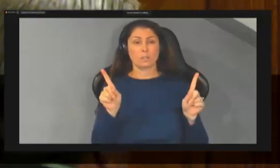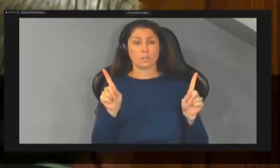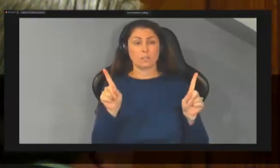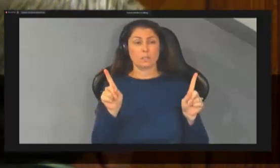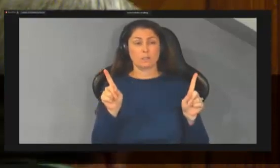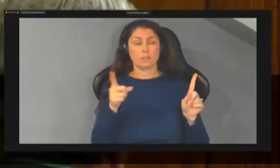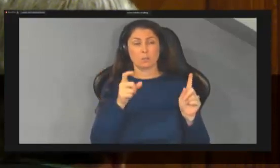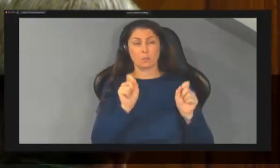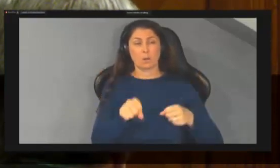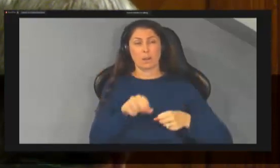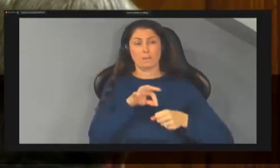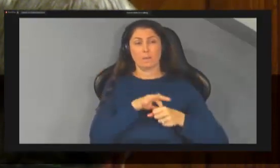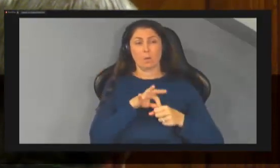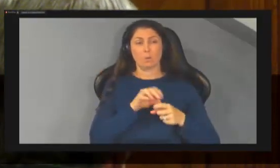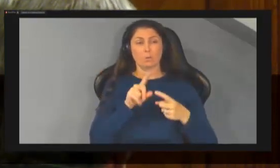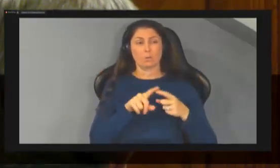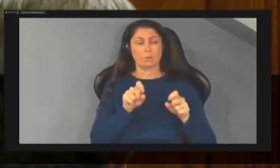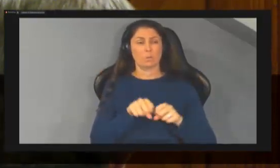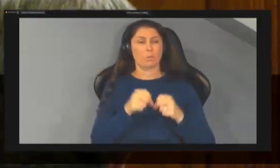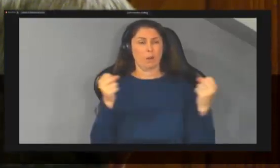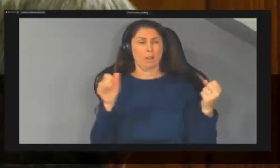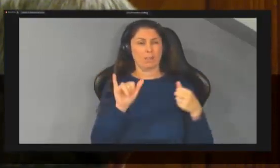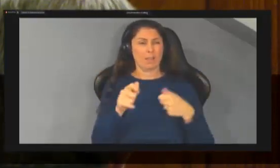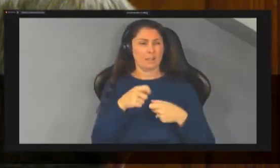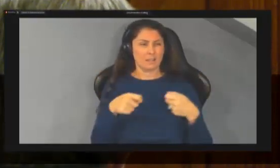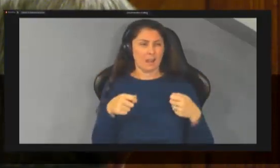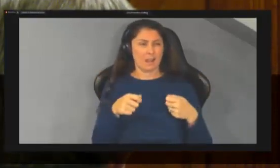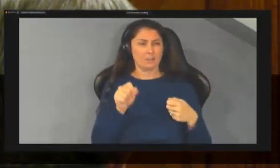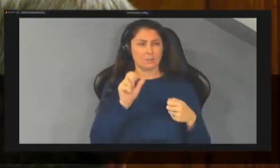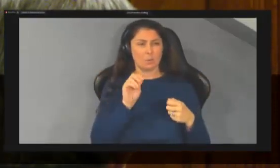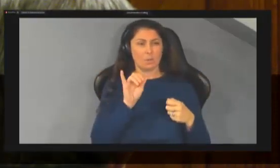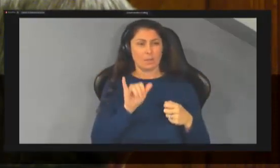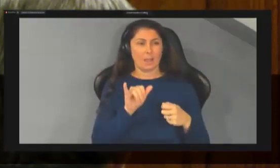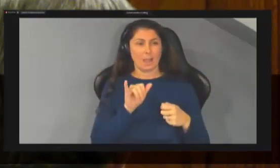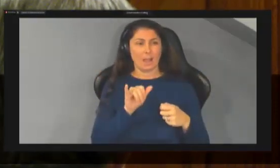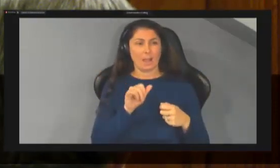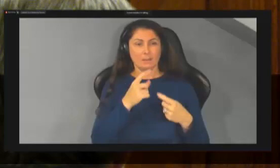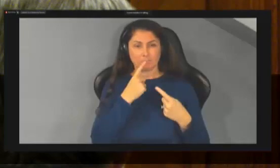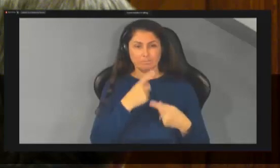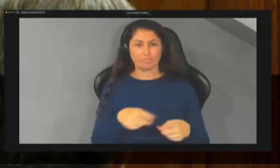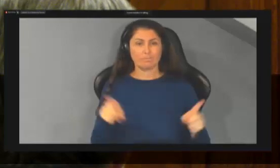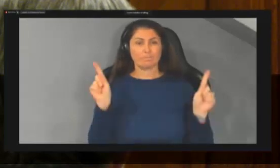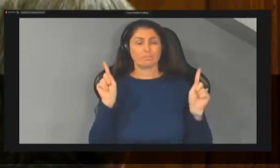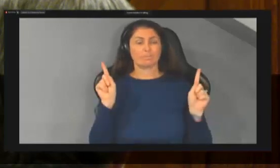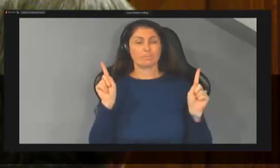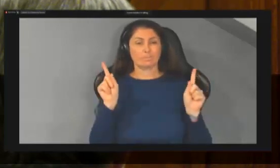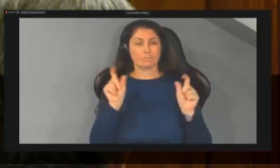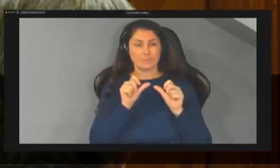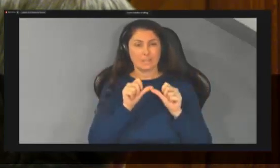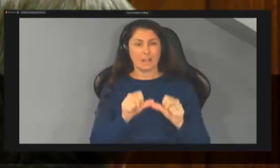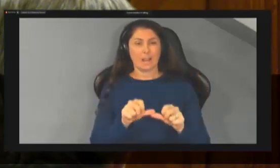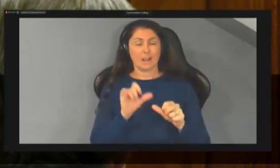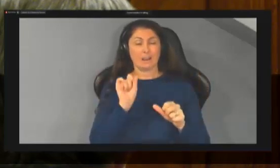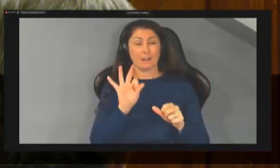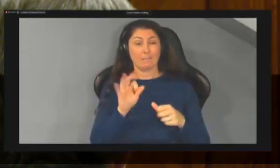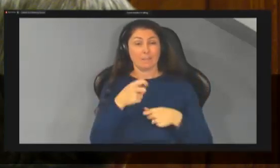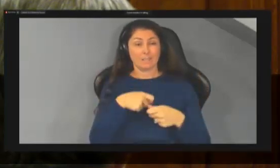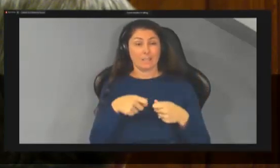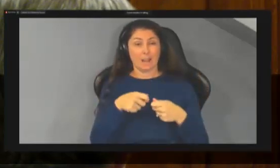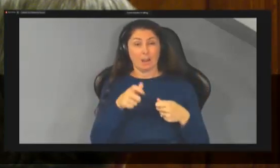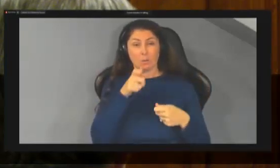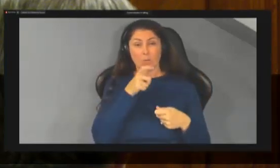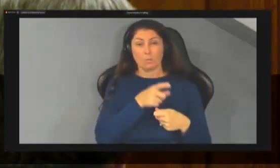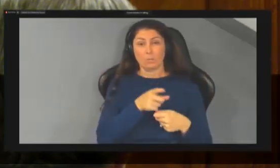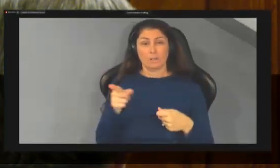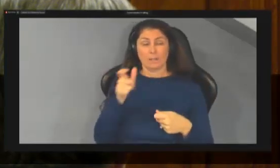you can vote to break the tie. So it's disclose and abstain. And in the event of a tie amongst those who didn't have to